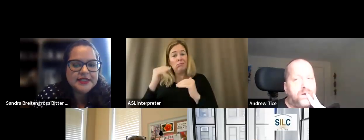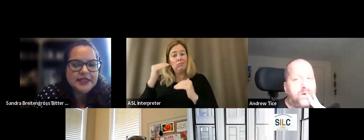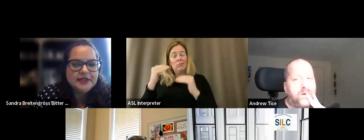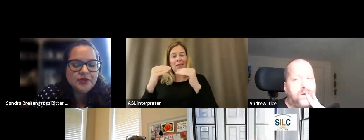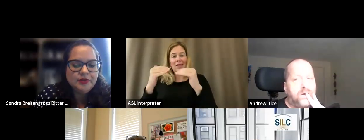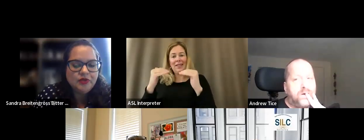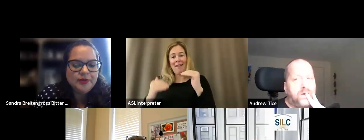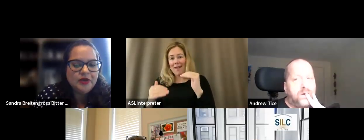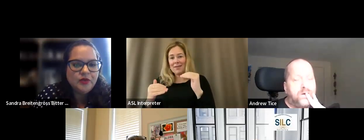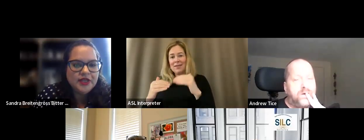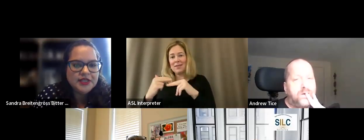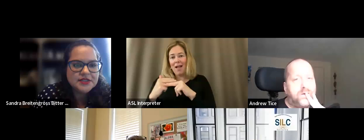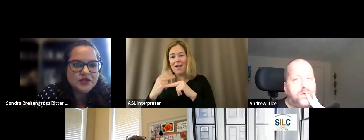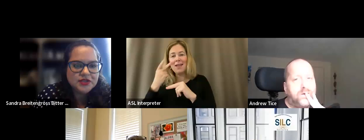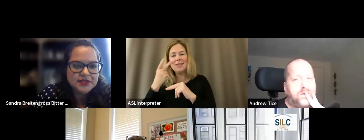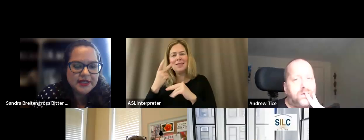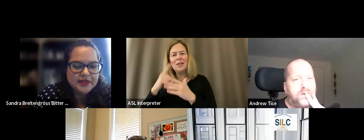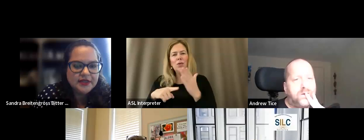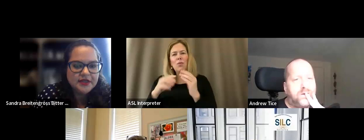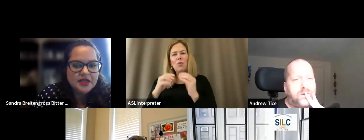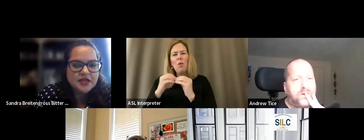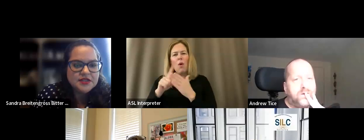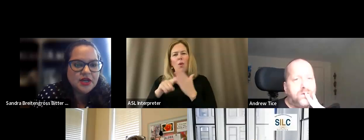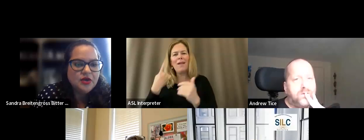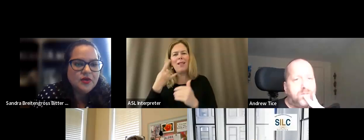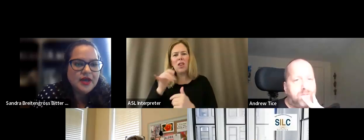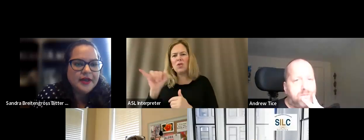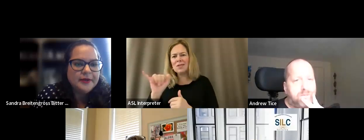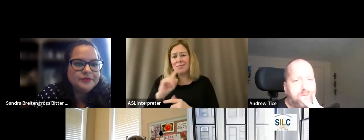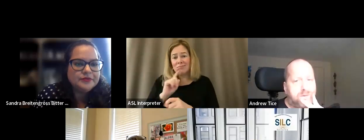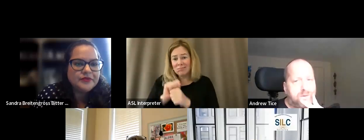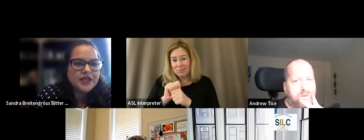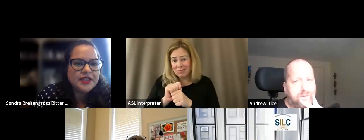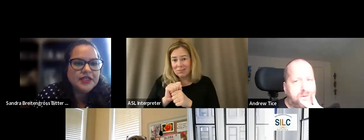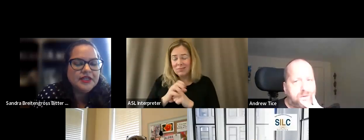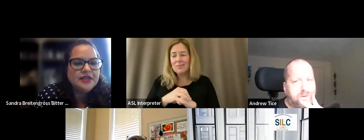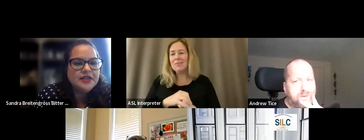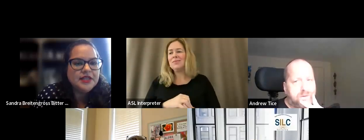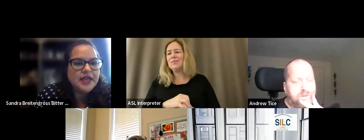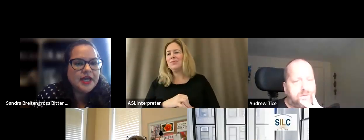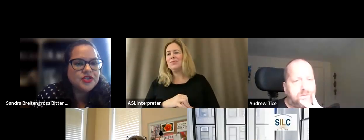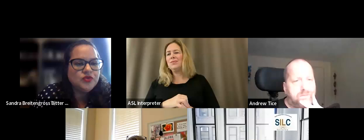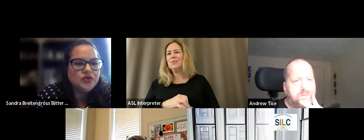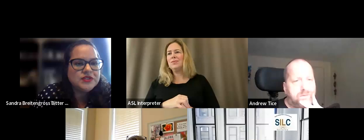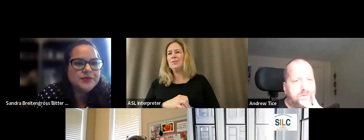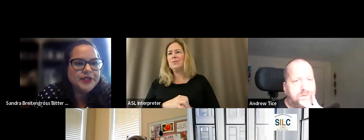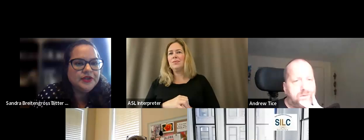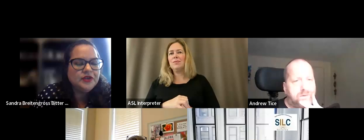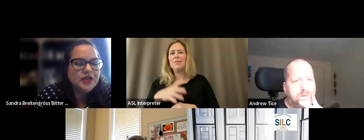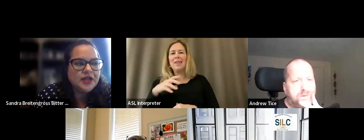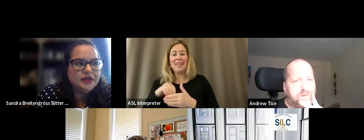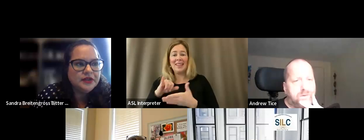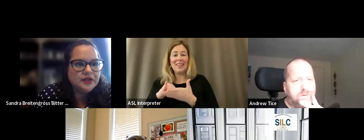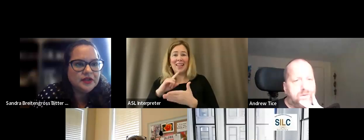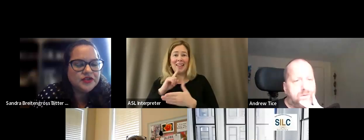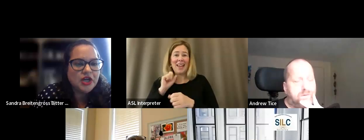and see a little bit more about what this looks like. So in the actual